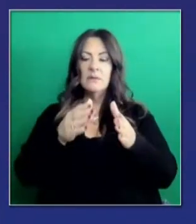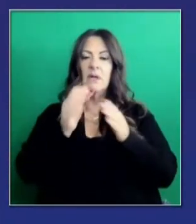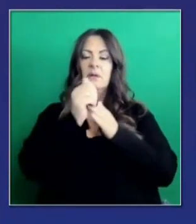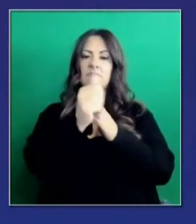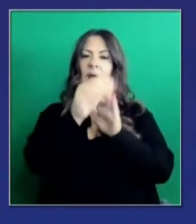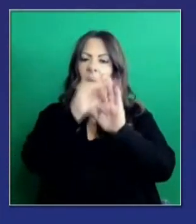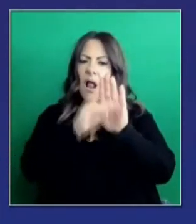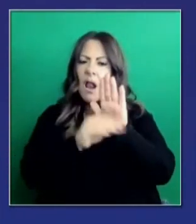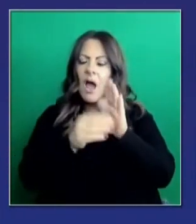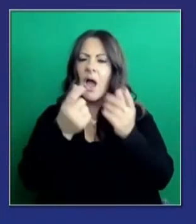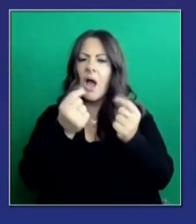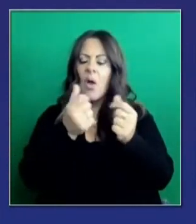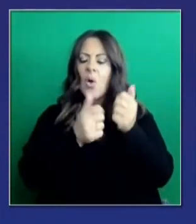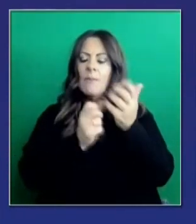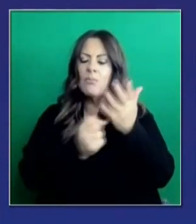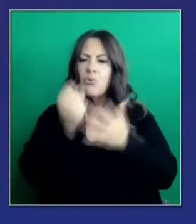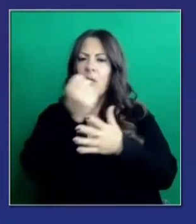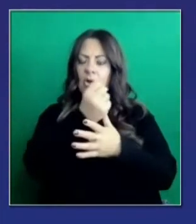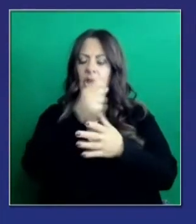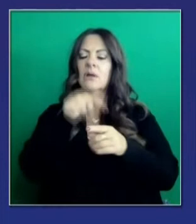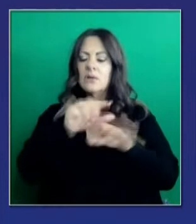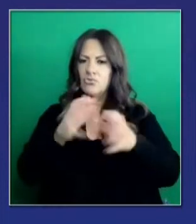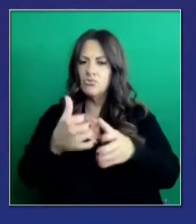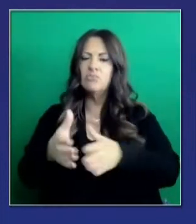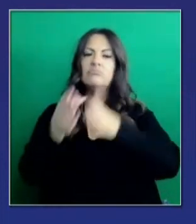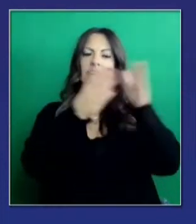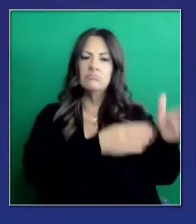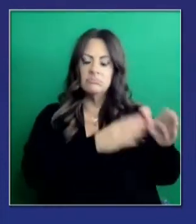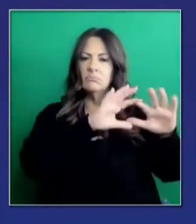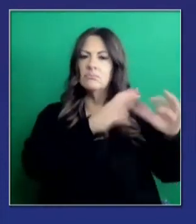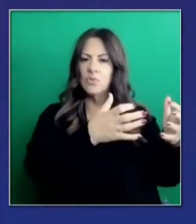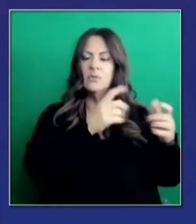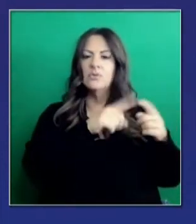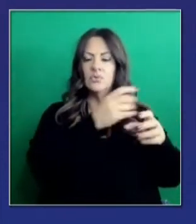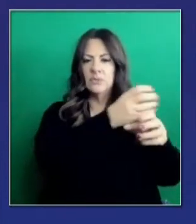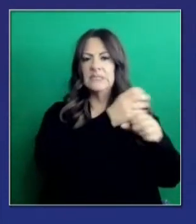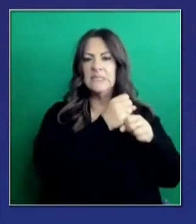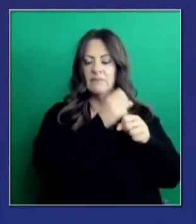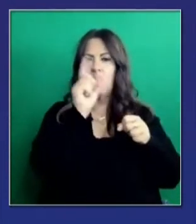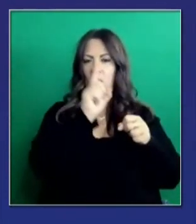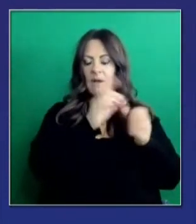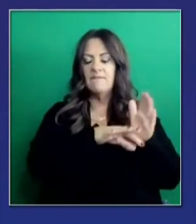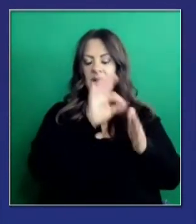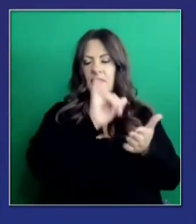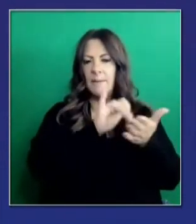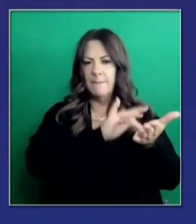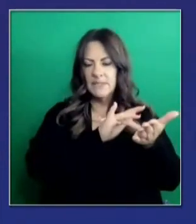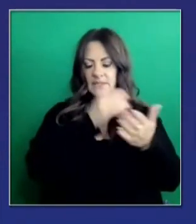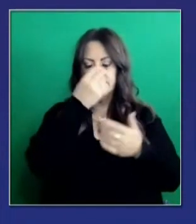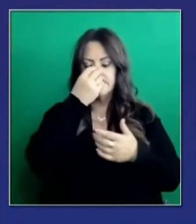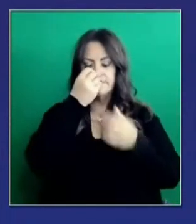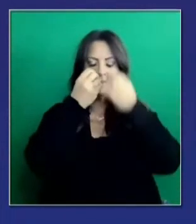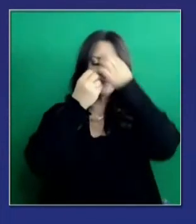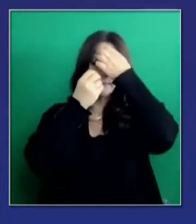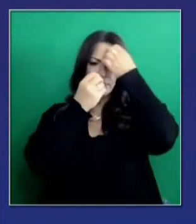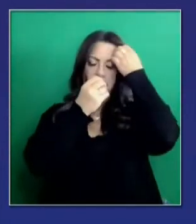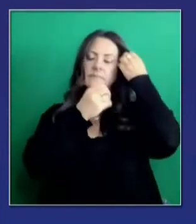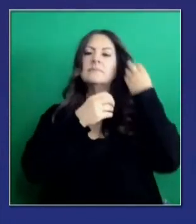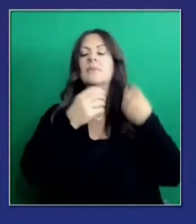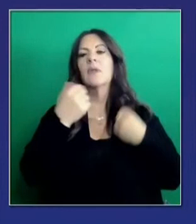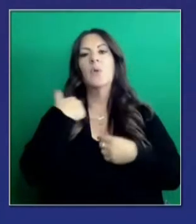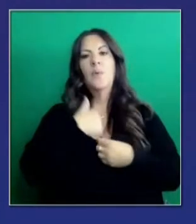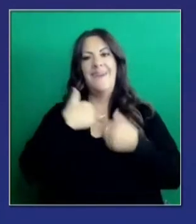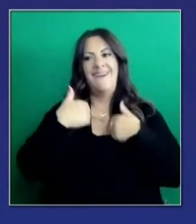Emergency Services, where I am, this broader logistics task force. We have extraordinary person, Yolanda Richardson, running